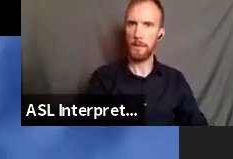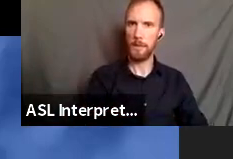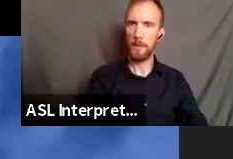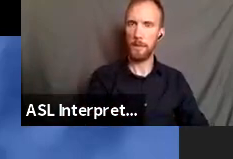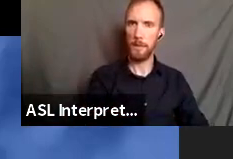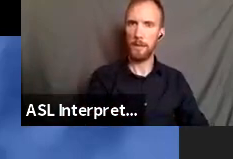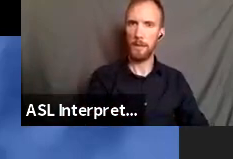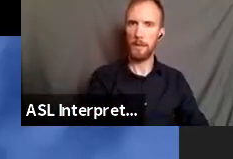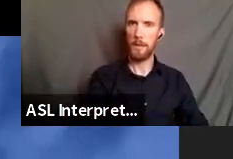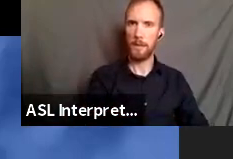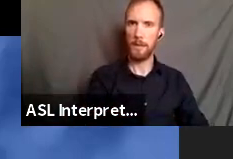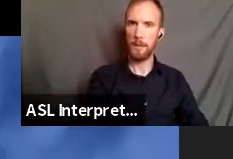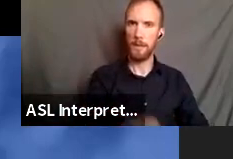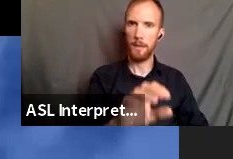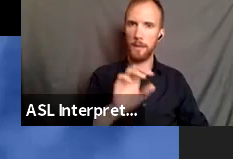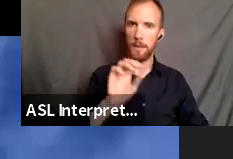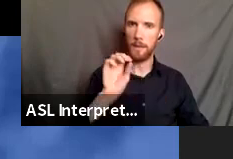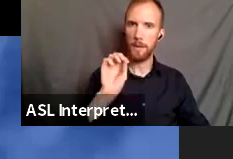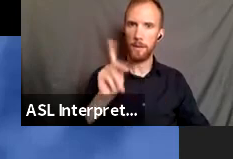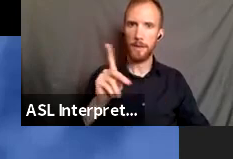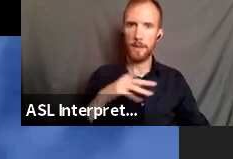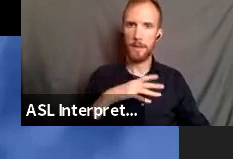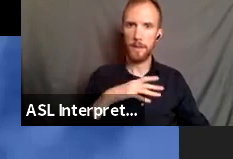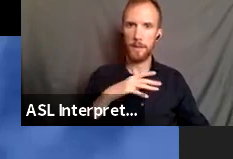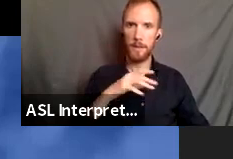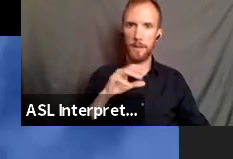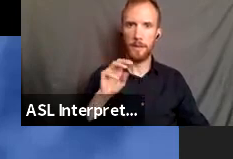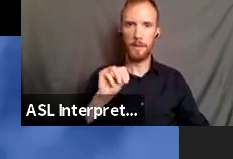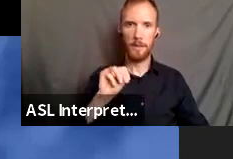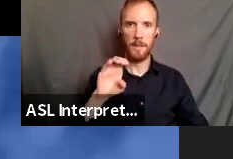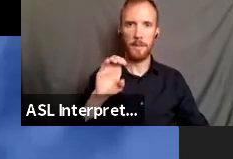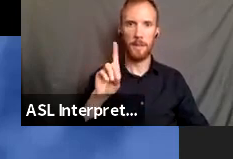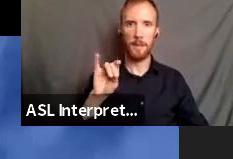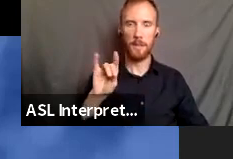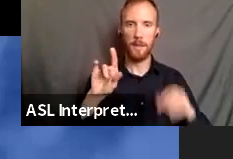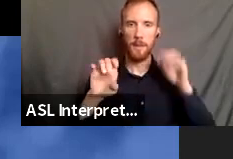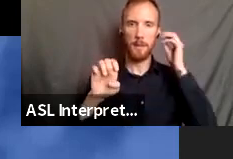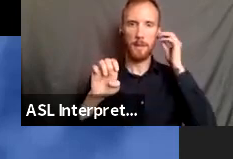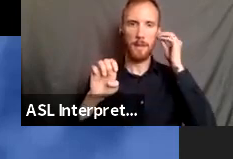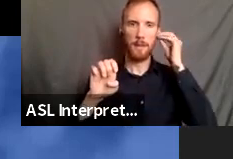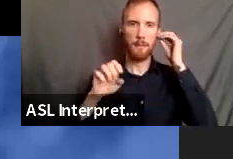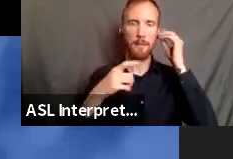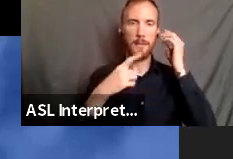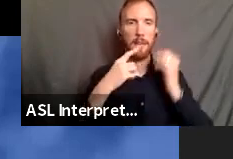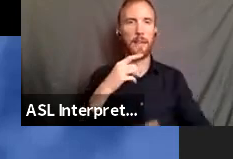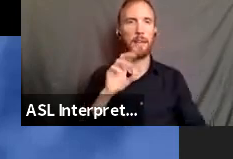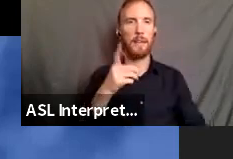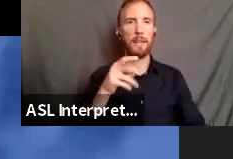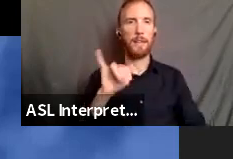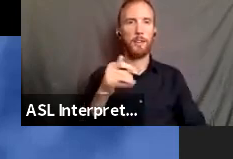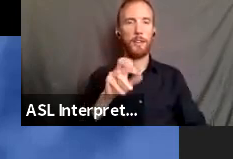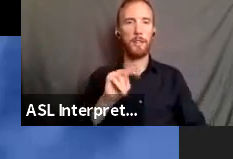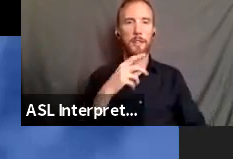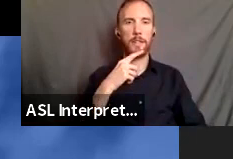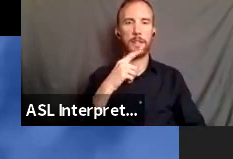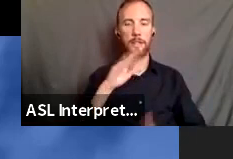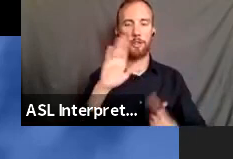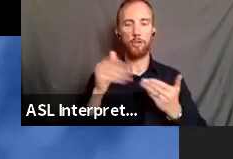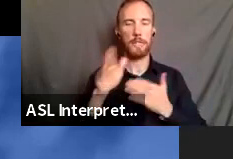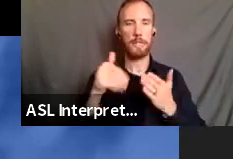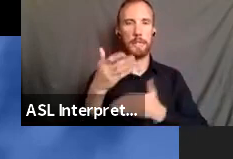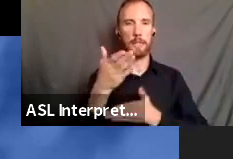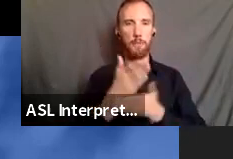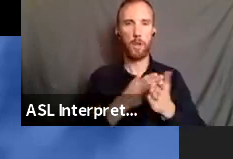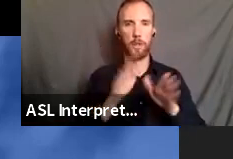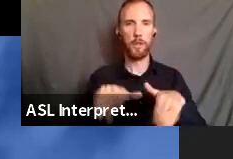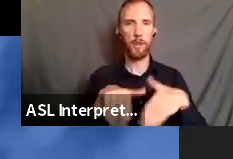yep so um dr jackson was introducing the next presentation which is the reopening update and i will